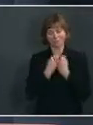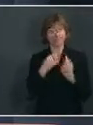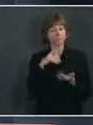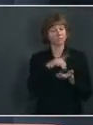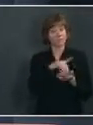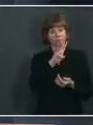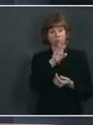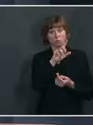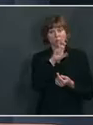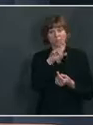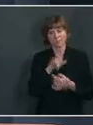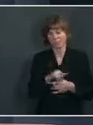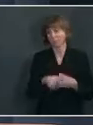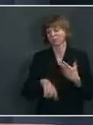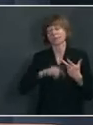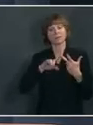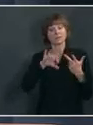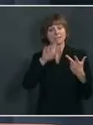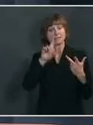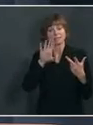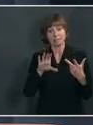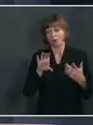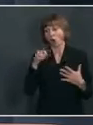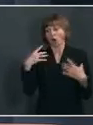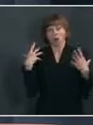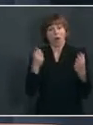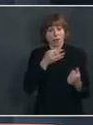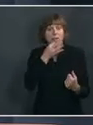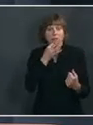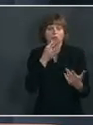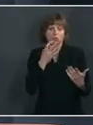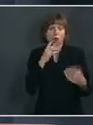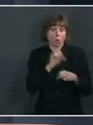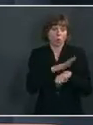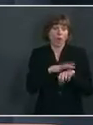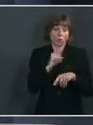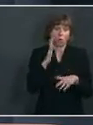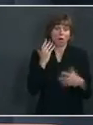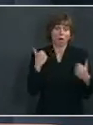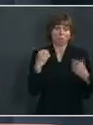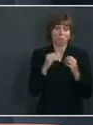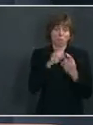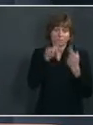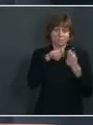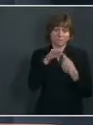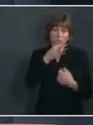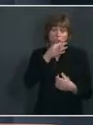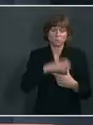the CDC, and our health experts, and we hope to have more specifics soon. Maybe two more questions? Go ahead.